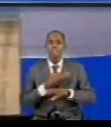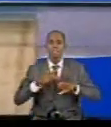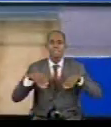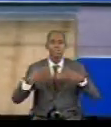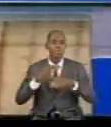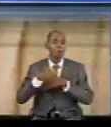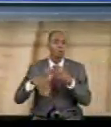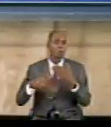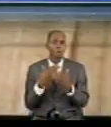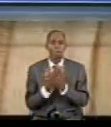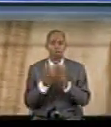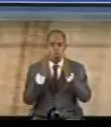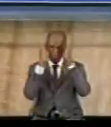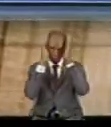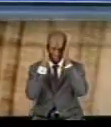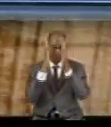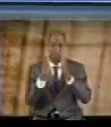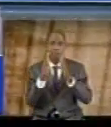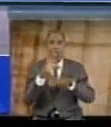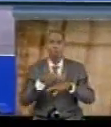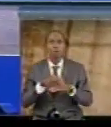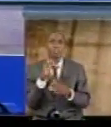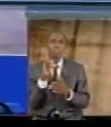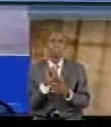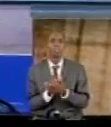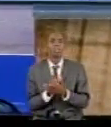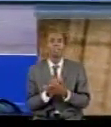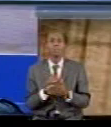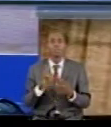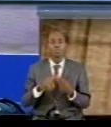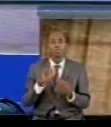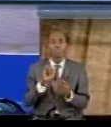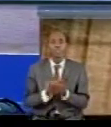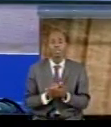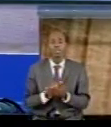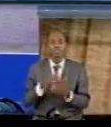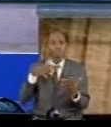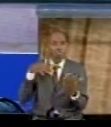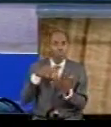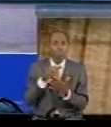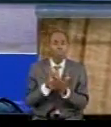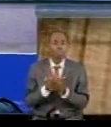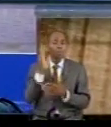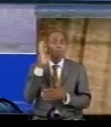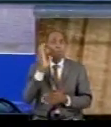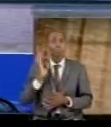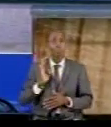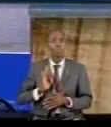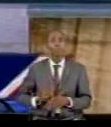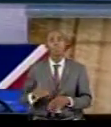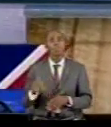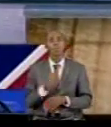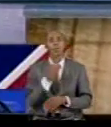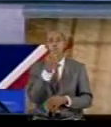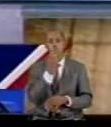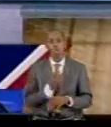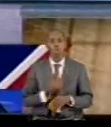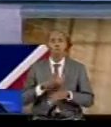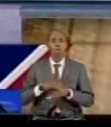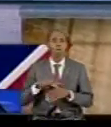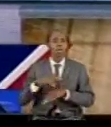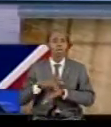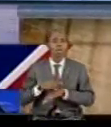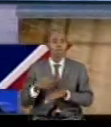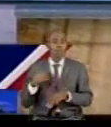to that for the studies that will benefit them only on earth. We come to study what